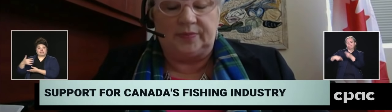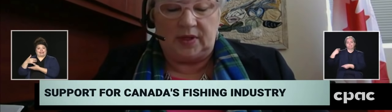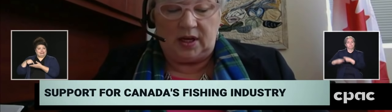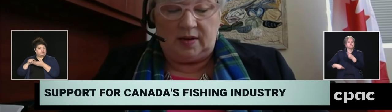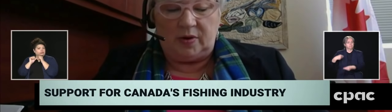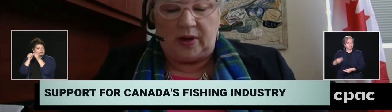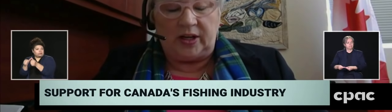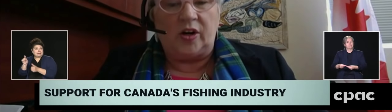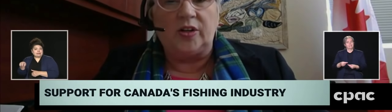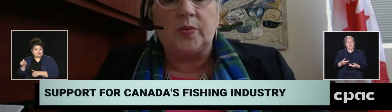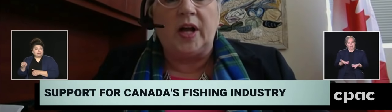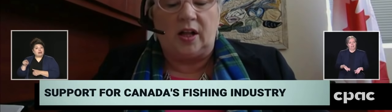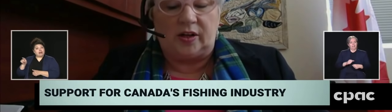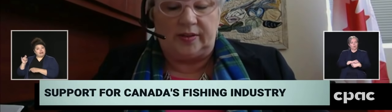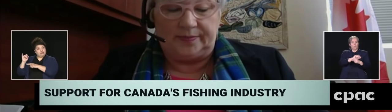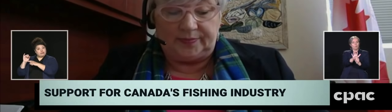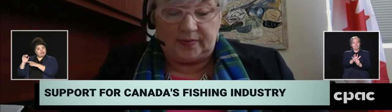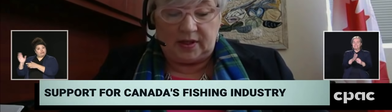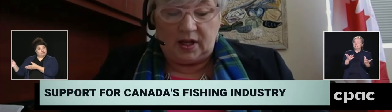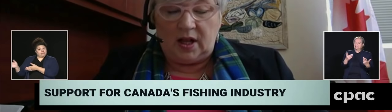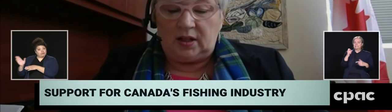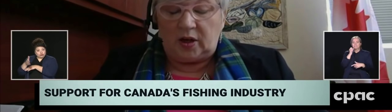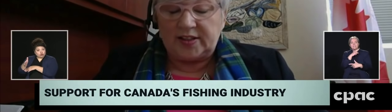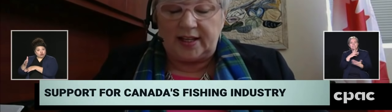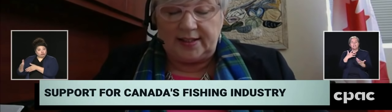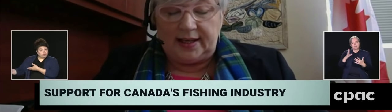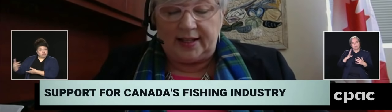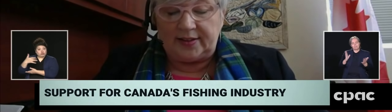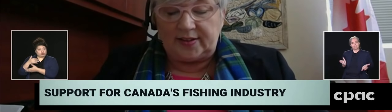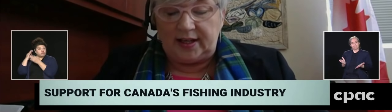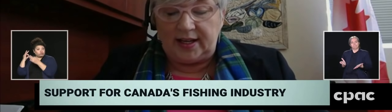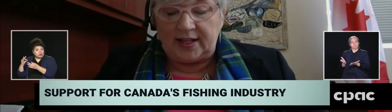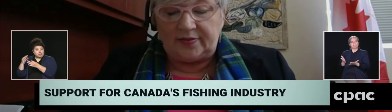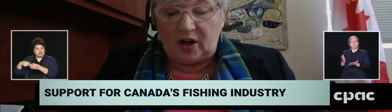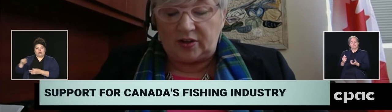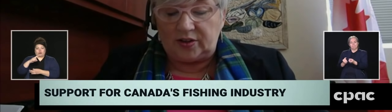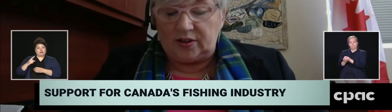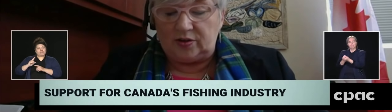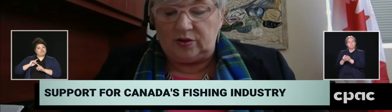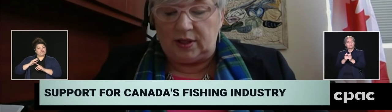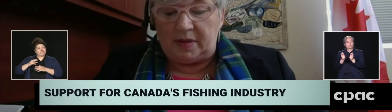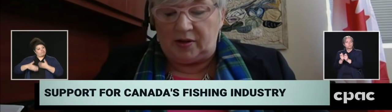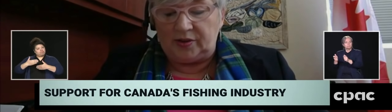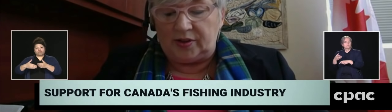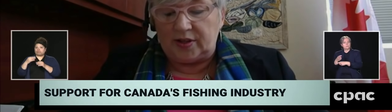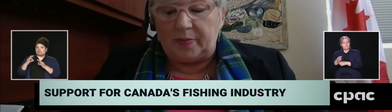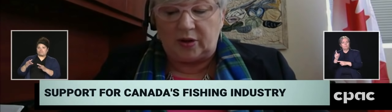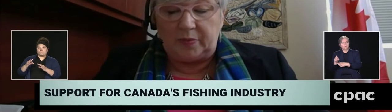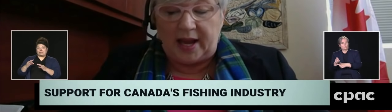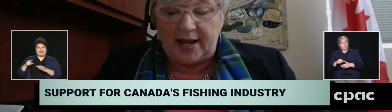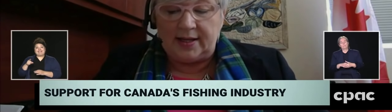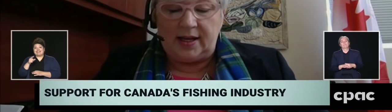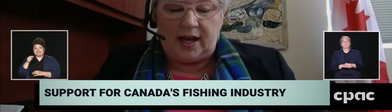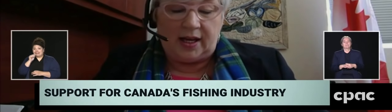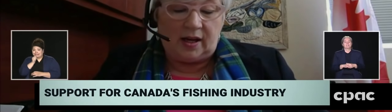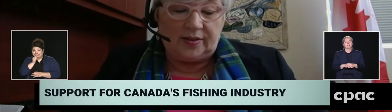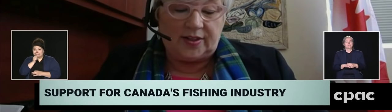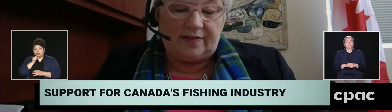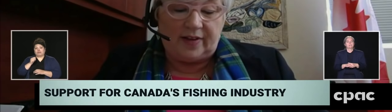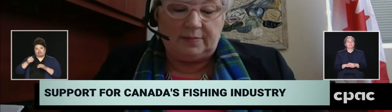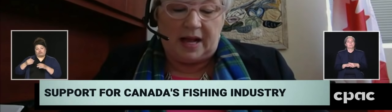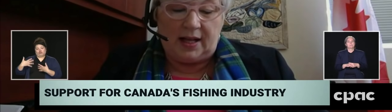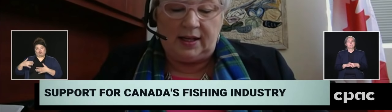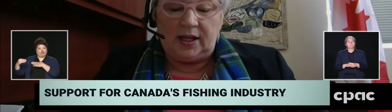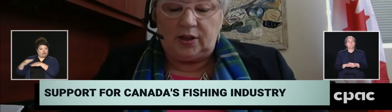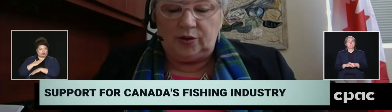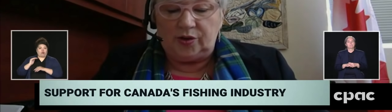well. But when it hurts, we all hurt. Lorsque l'industrie est forte, tout le monde se porte bien, et quand ça